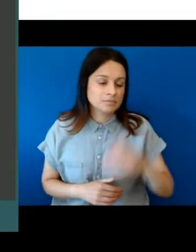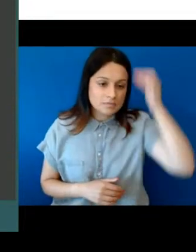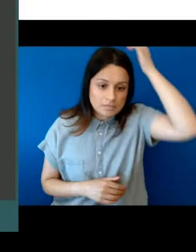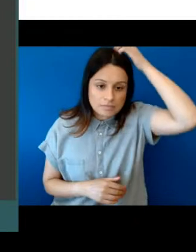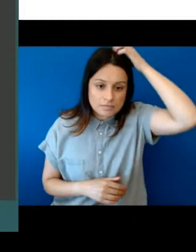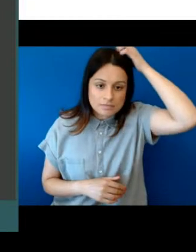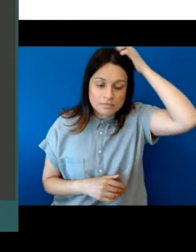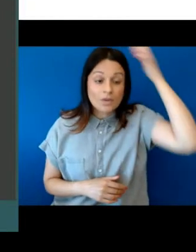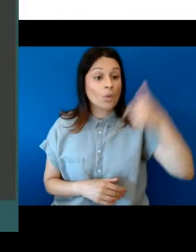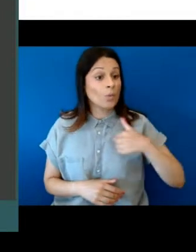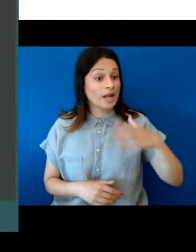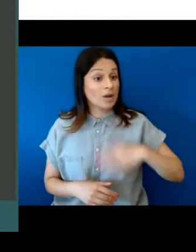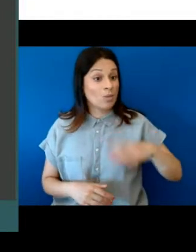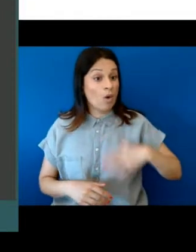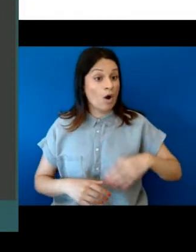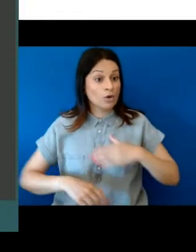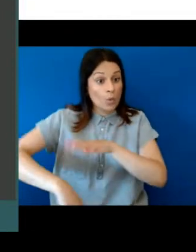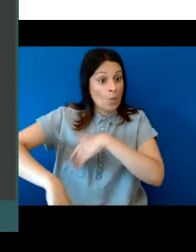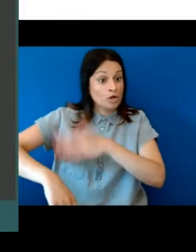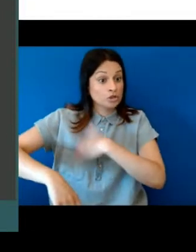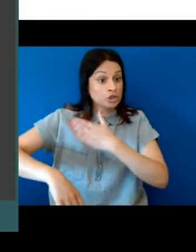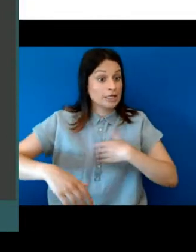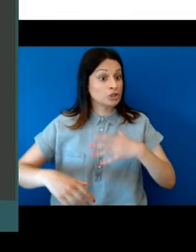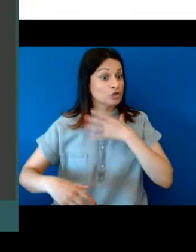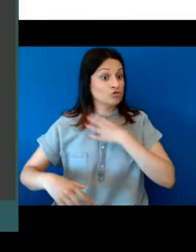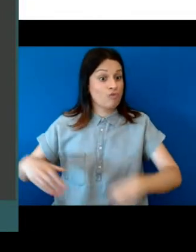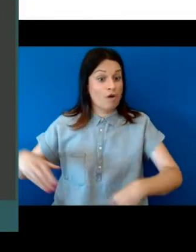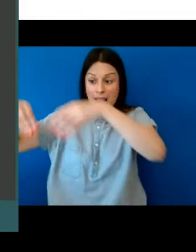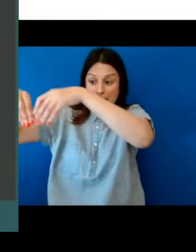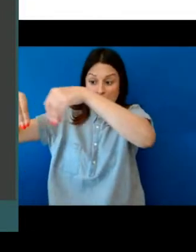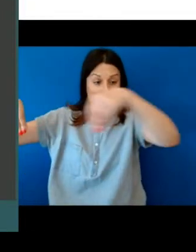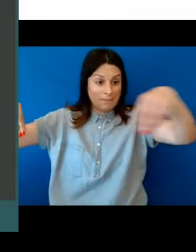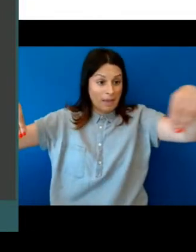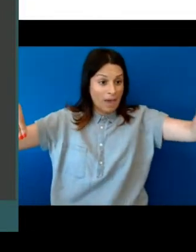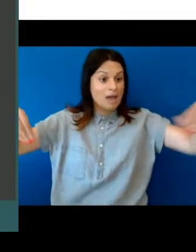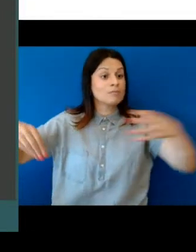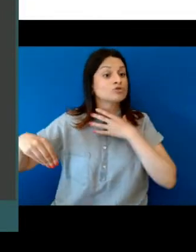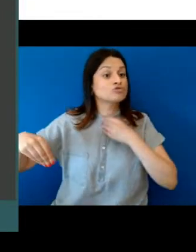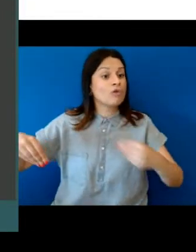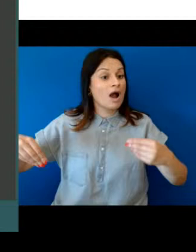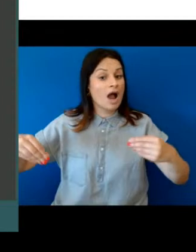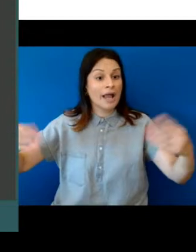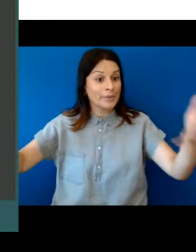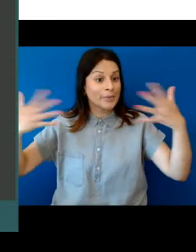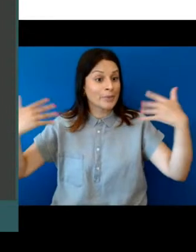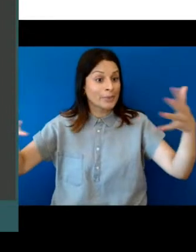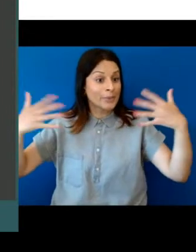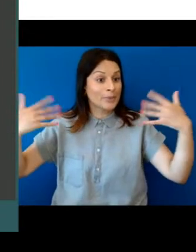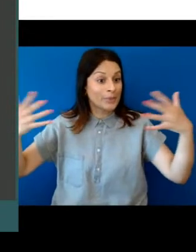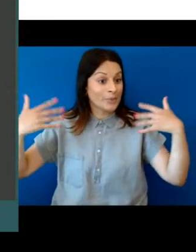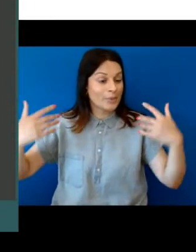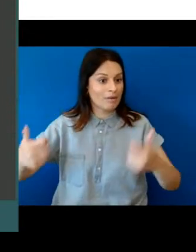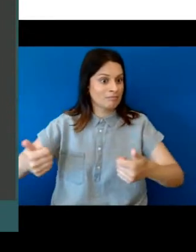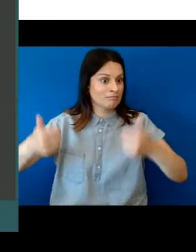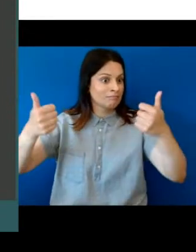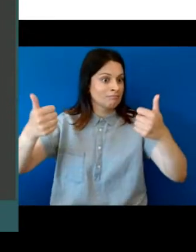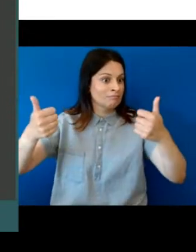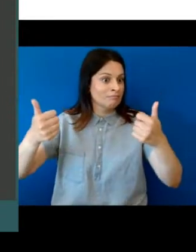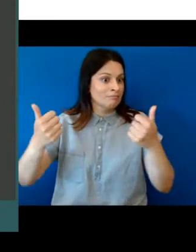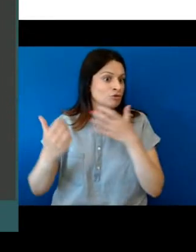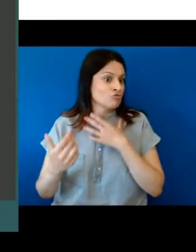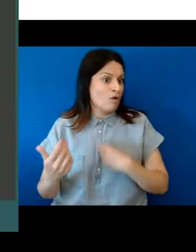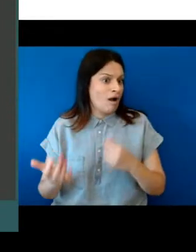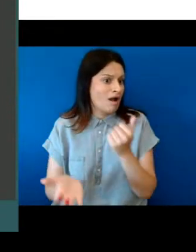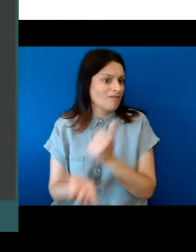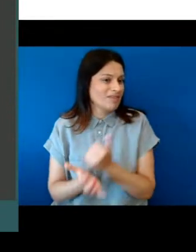outdoors whenever it's dry and windy, but we know that that will just be exposing the washing